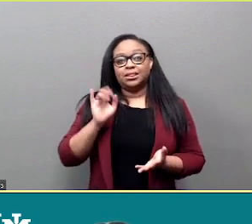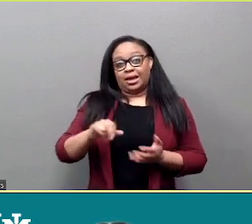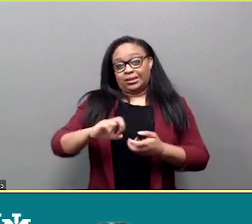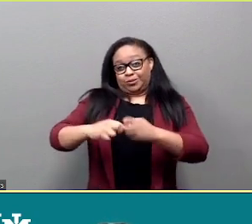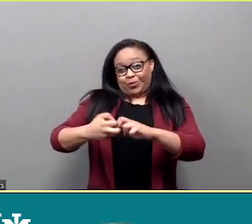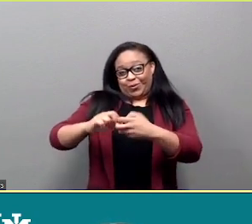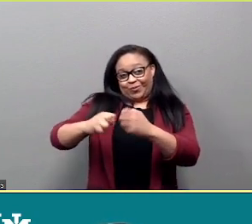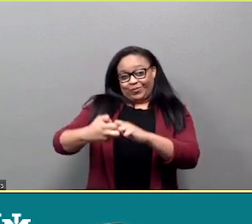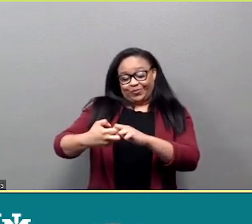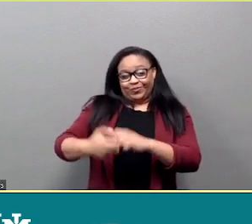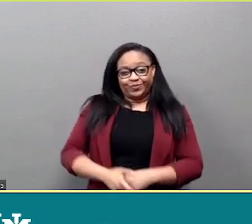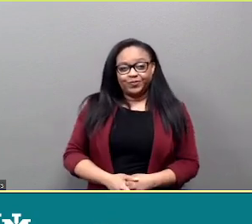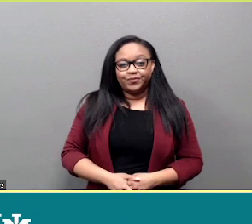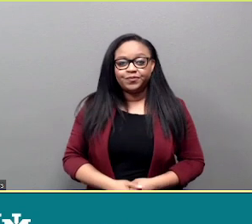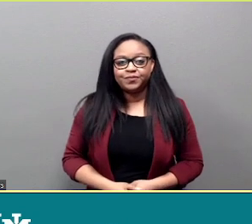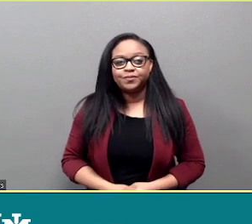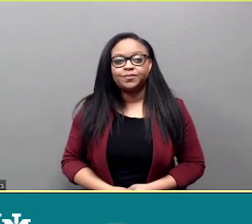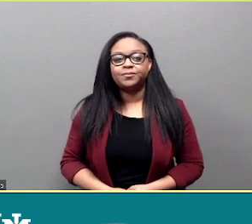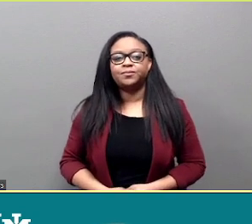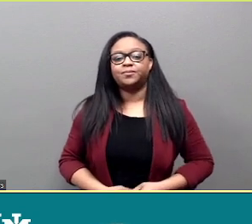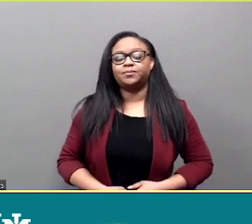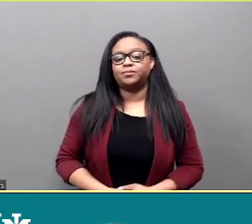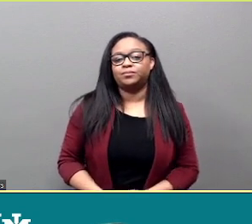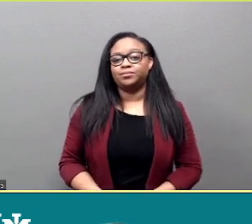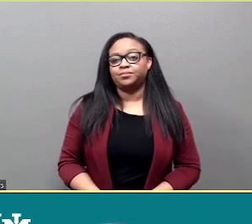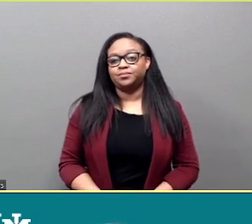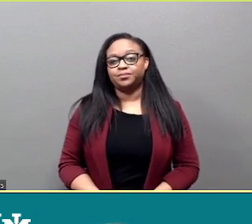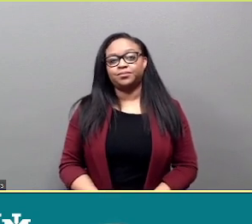families. Next slide, please.